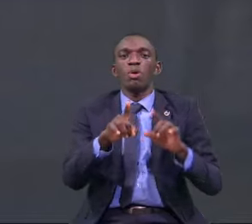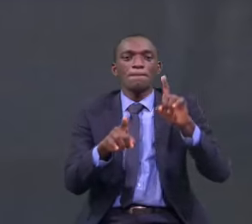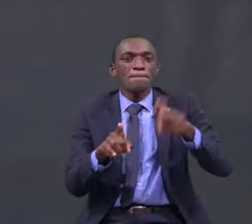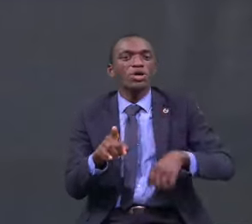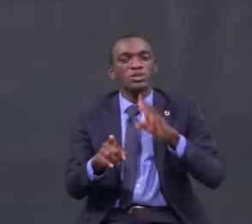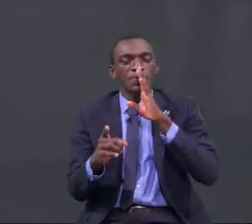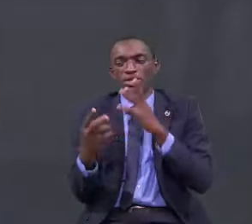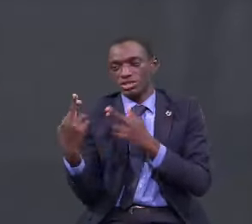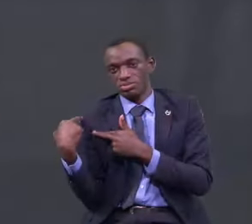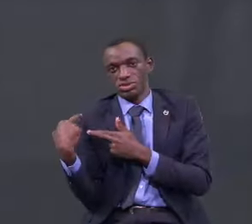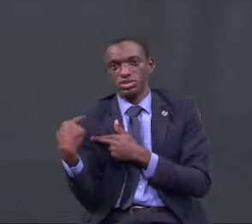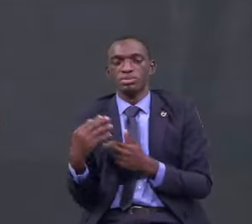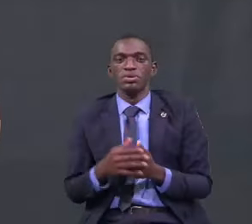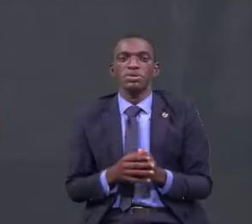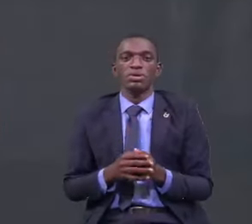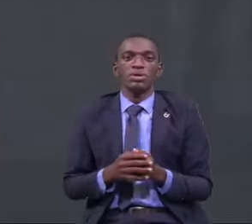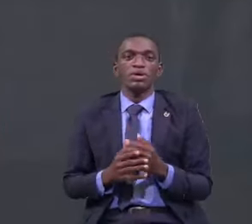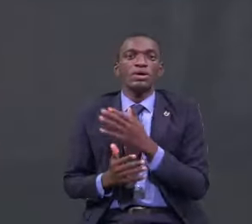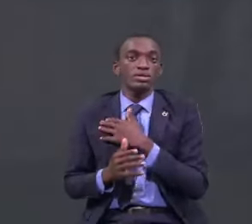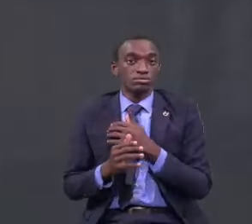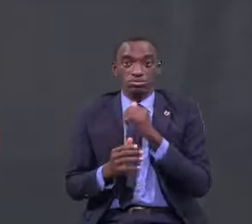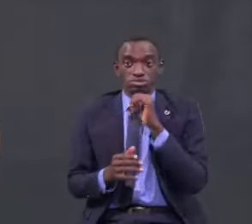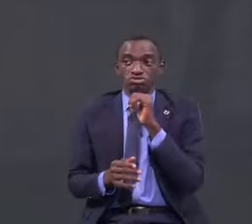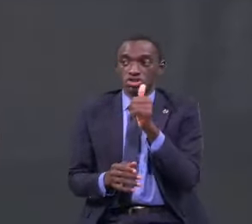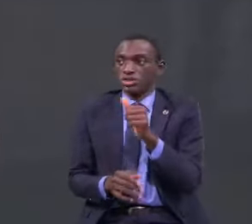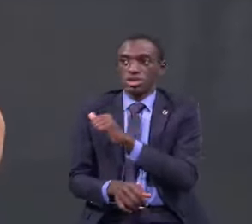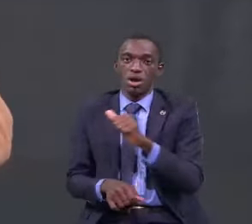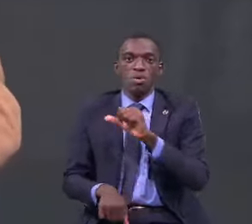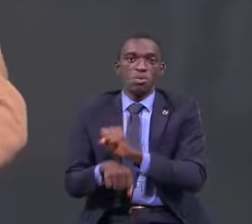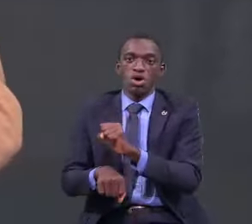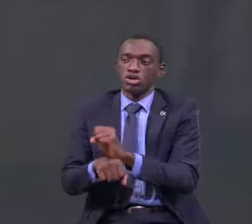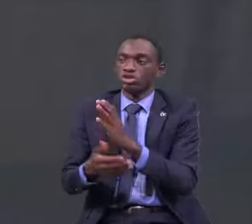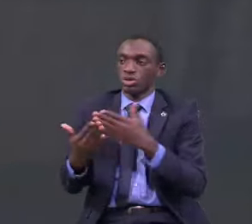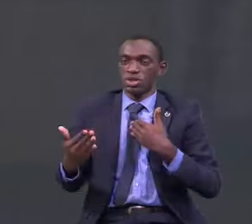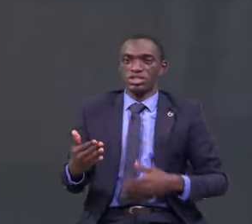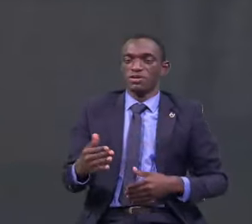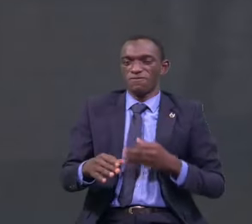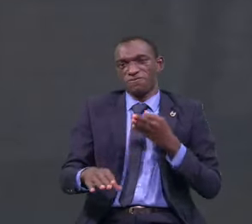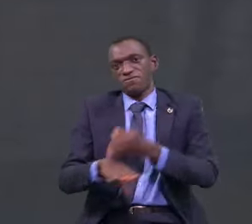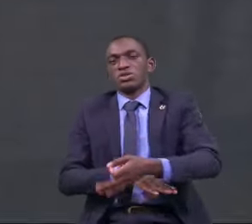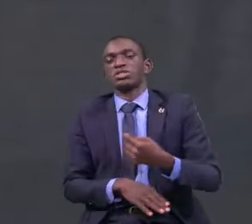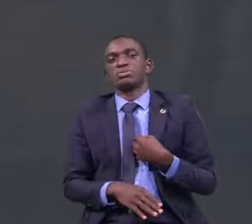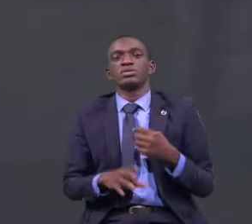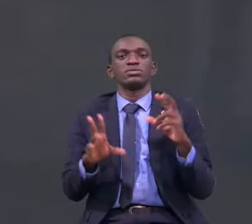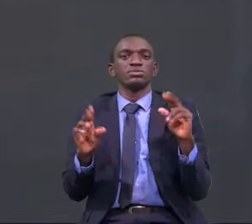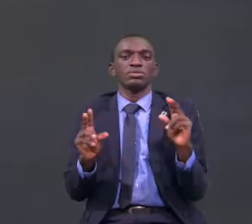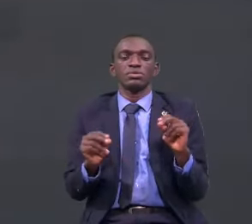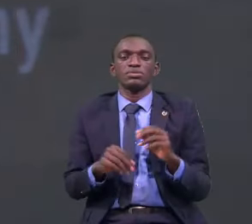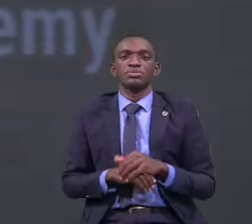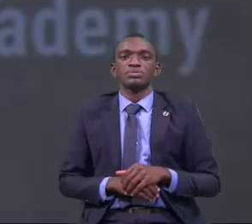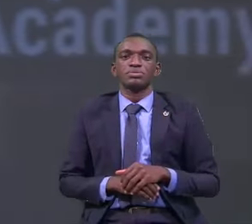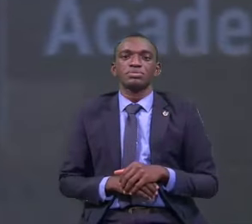être responsable. And it is not a career somebody else imposes on you. Ce n'est pas une carrière qu'on t'oblige à